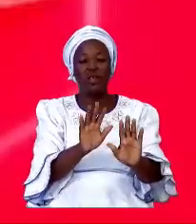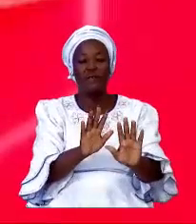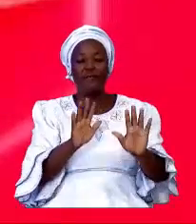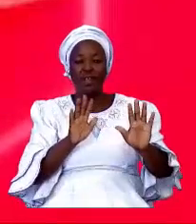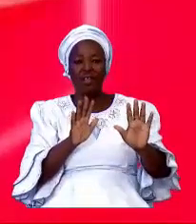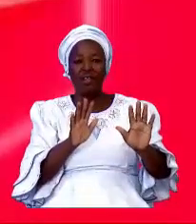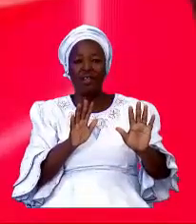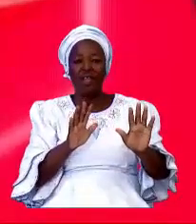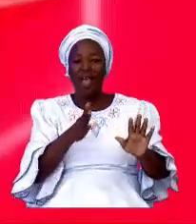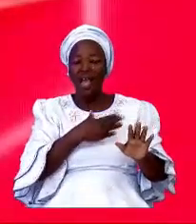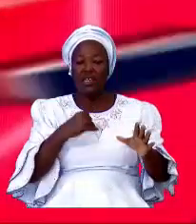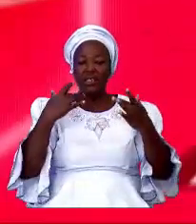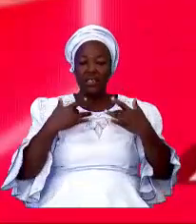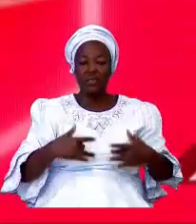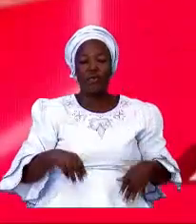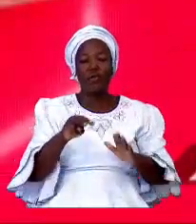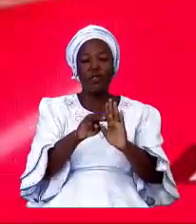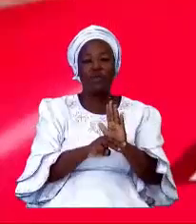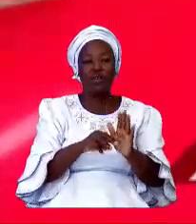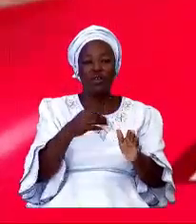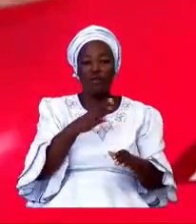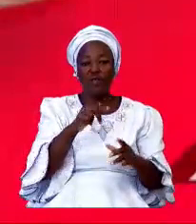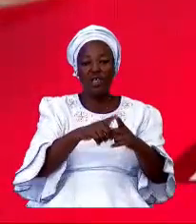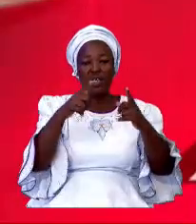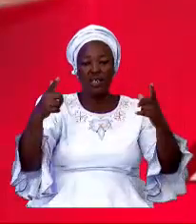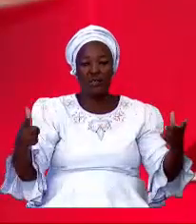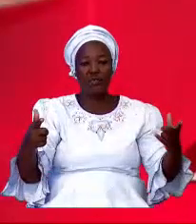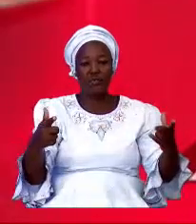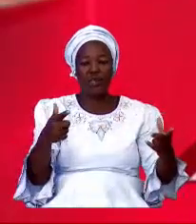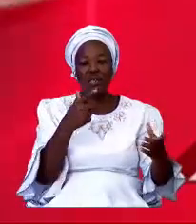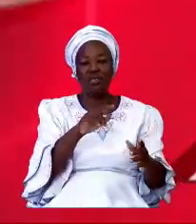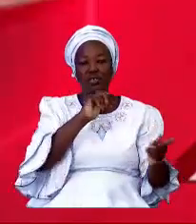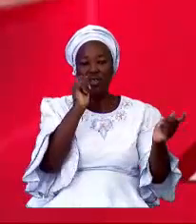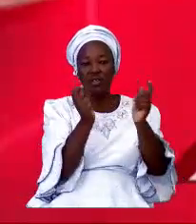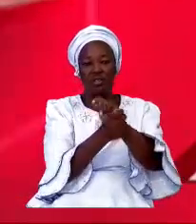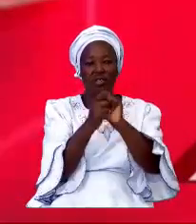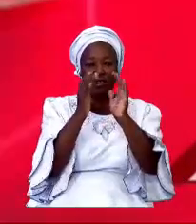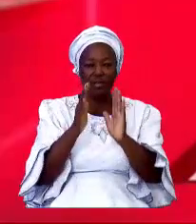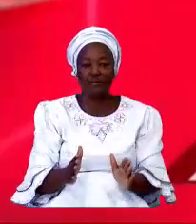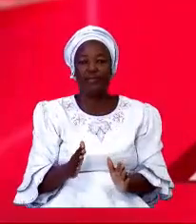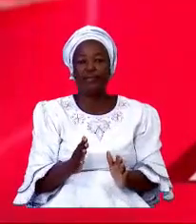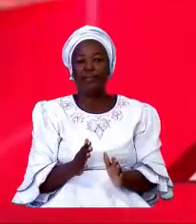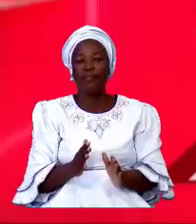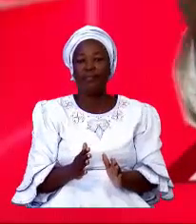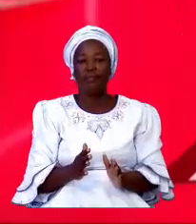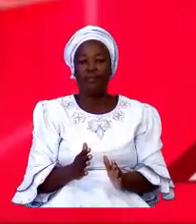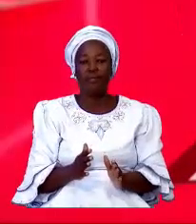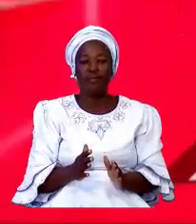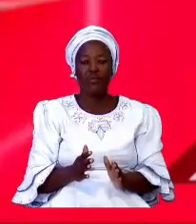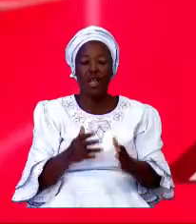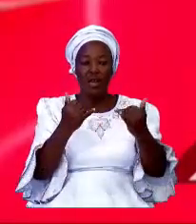the unnecessary fear and discouragement of a